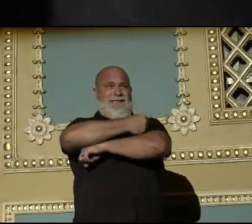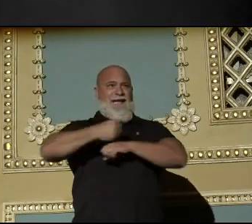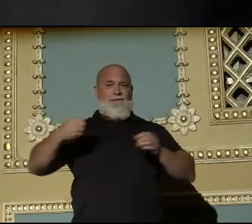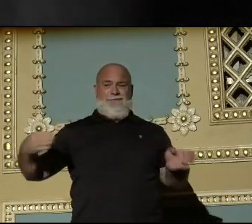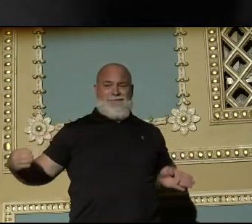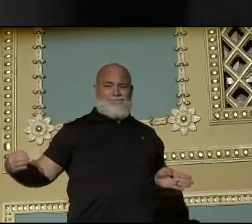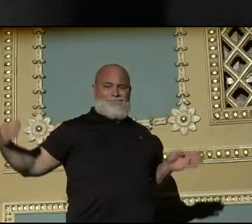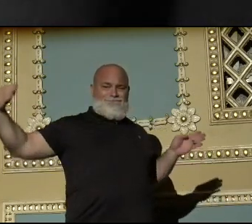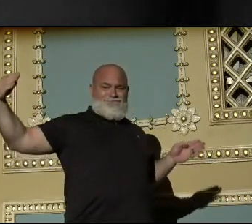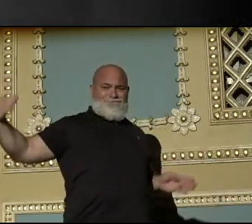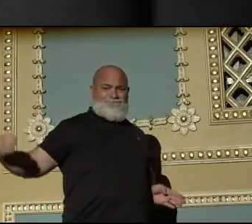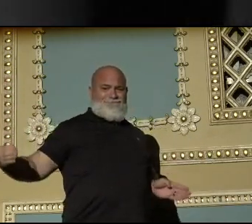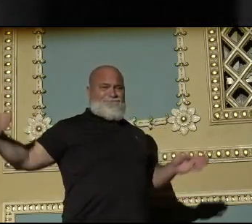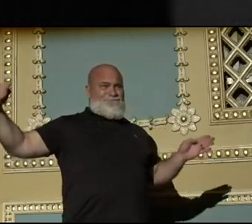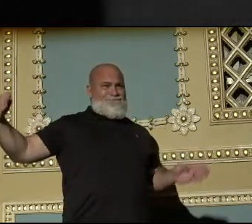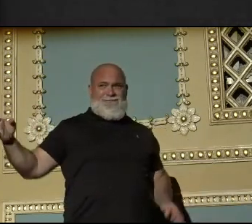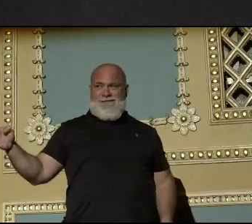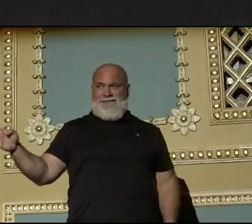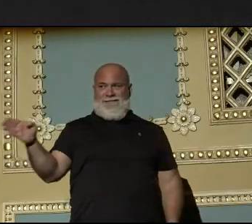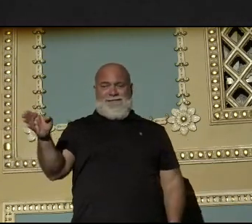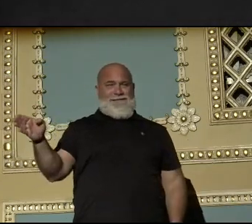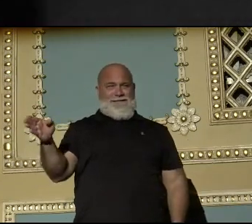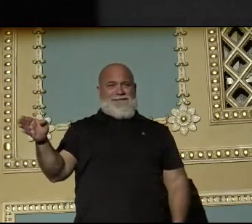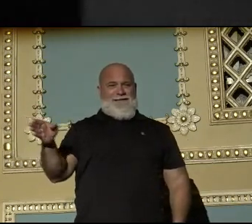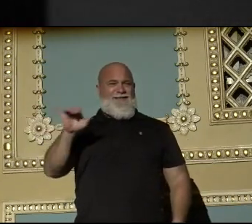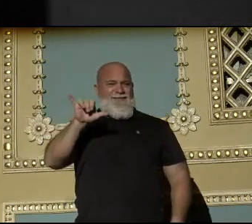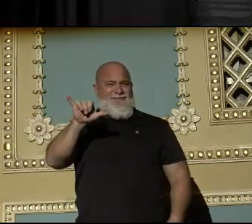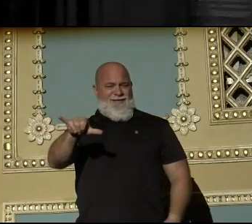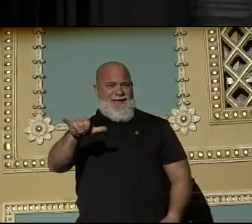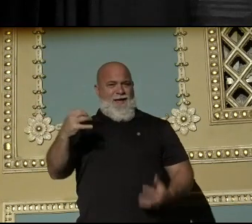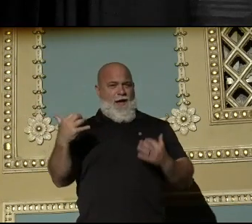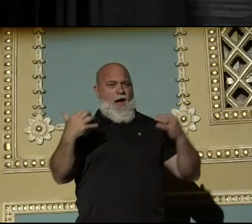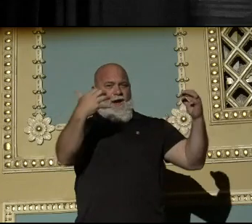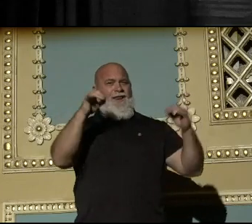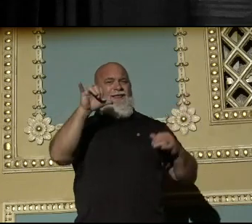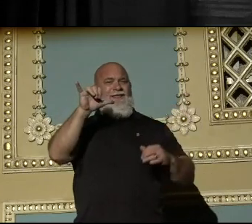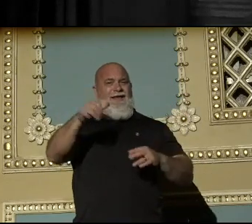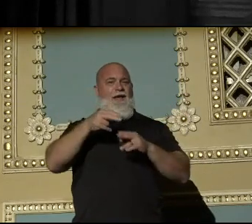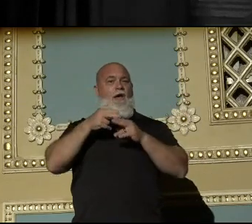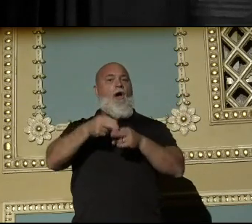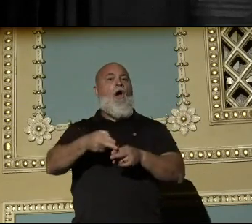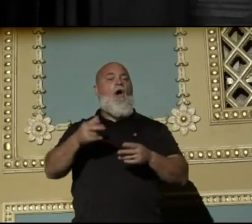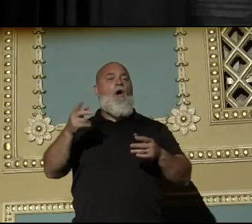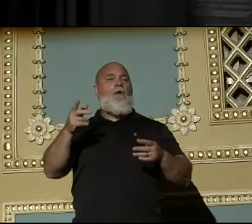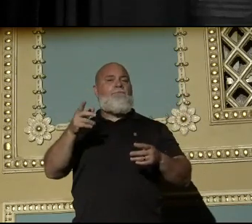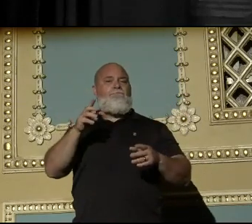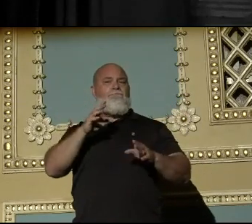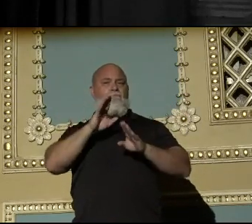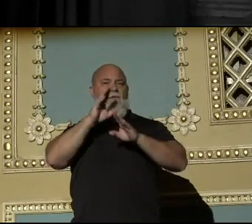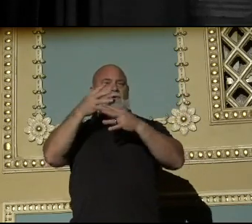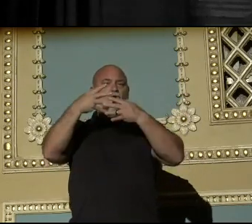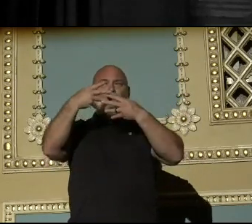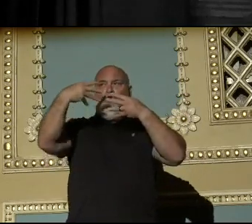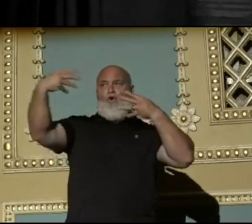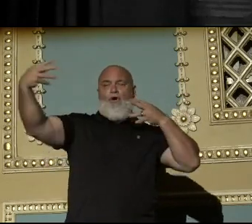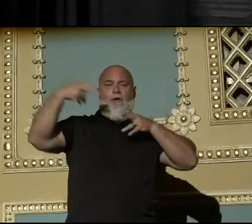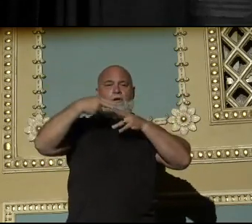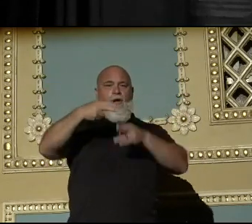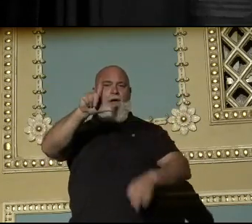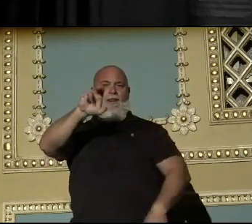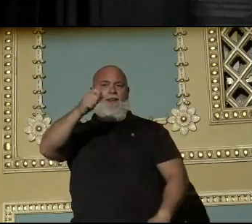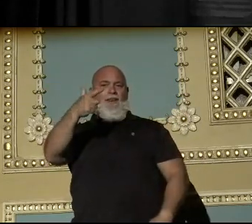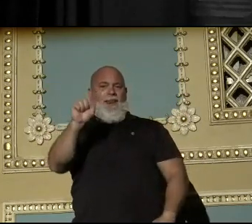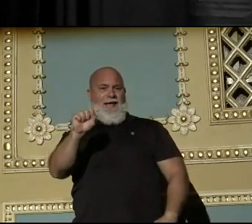the vantage point of the audience. This line is named after these concealing curtains called legs. Now,